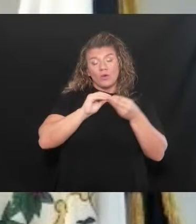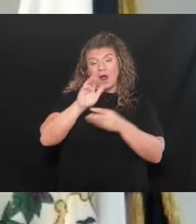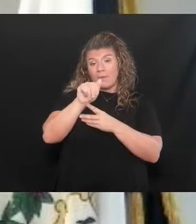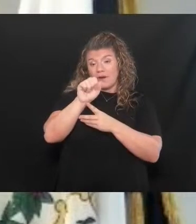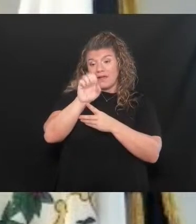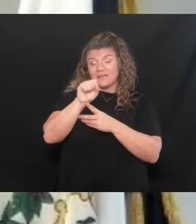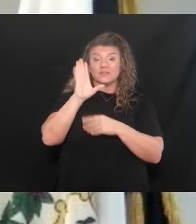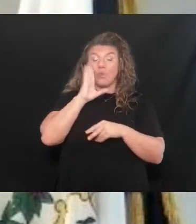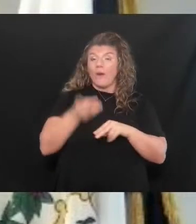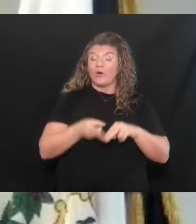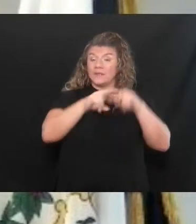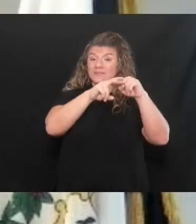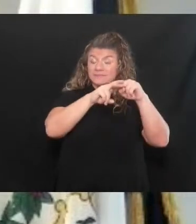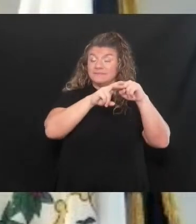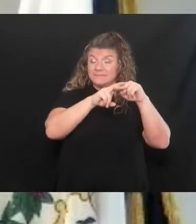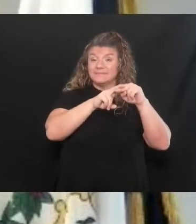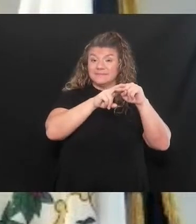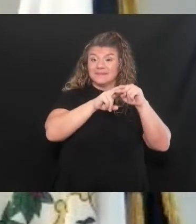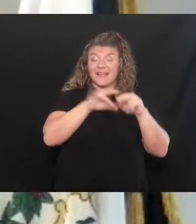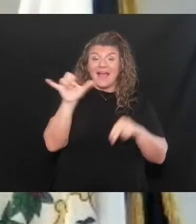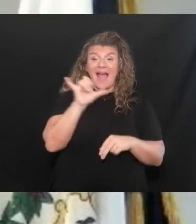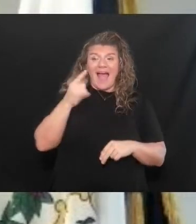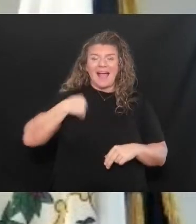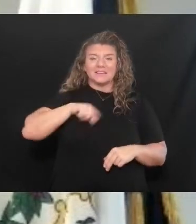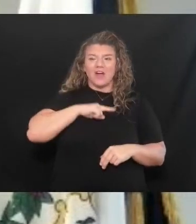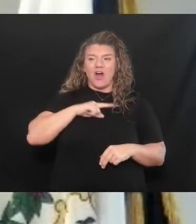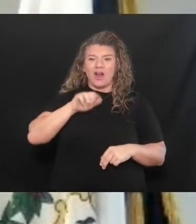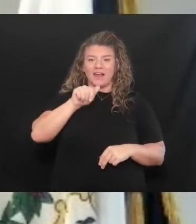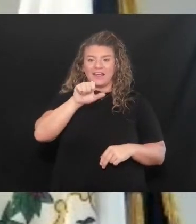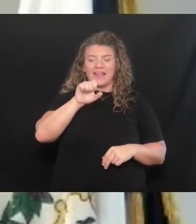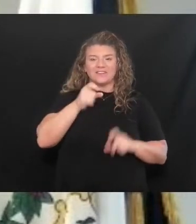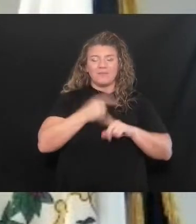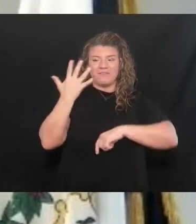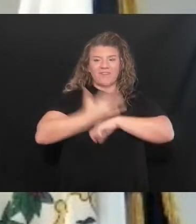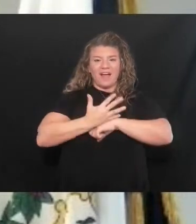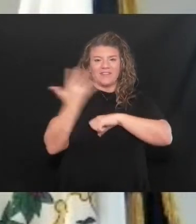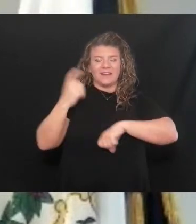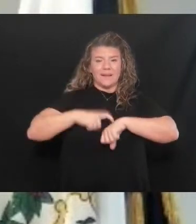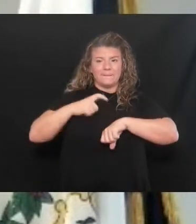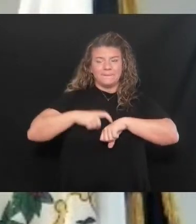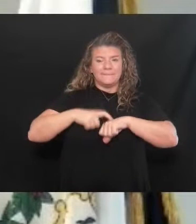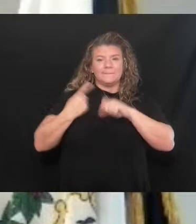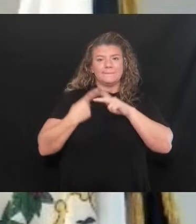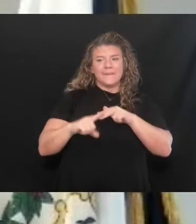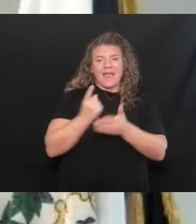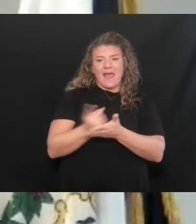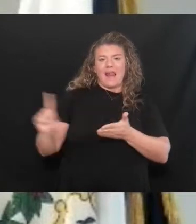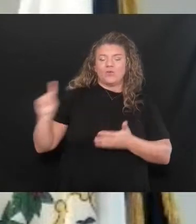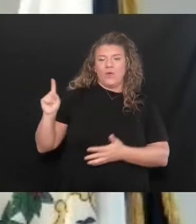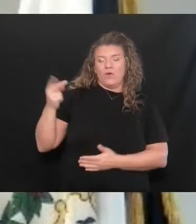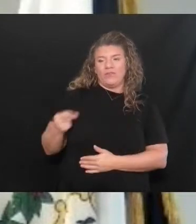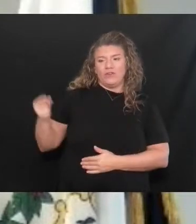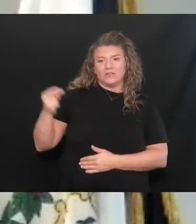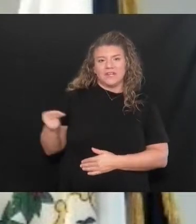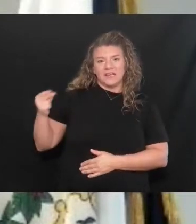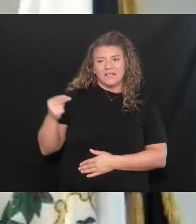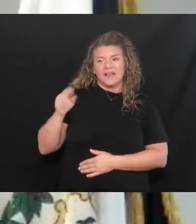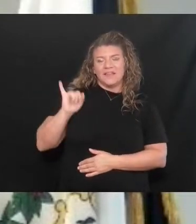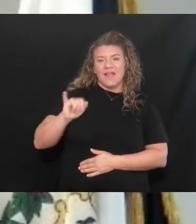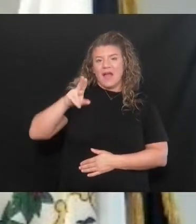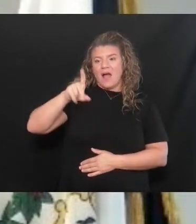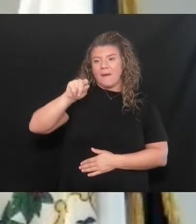increase significantly as these were cases from the 5-day period, which began from last Thursday. That update was done